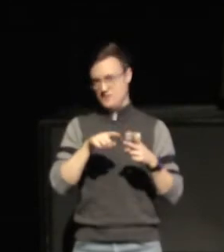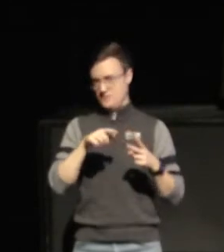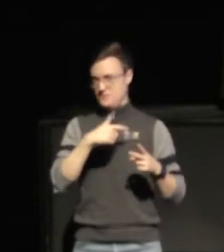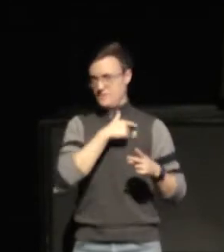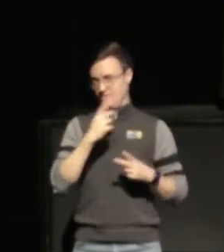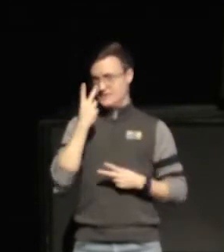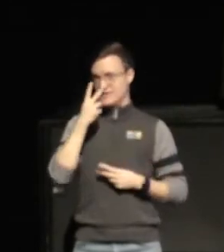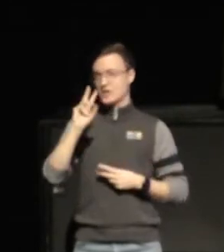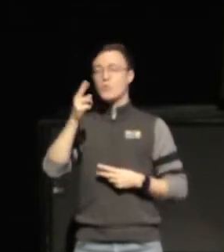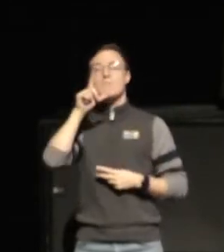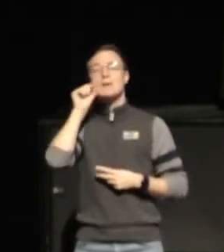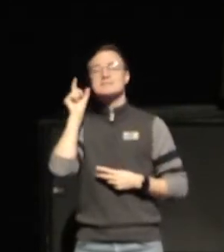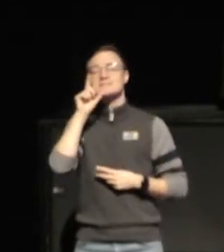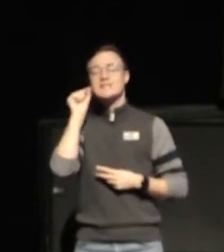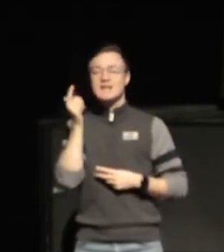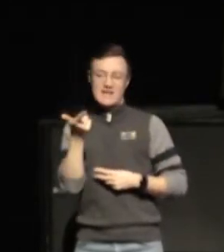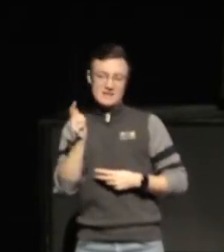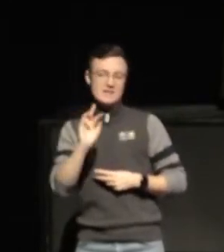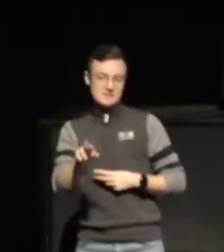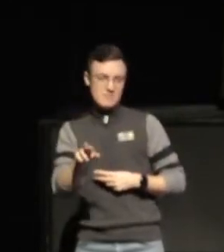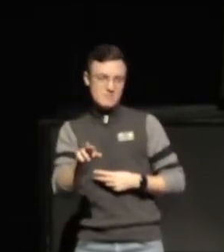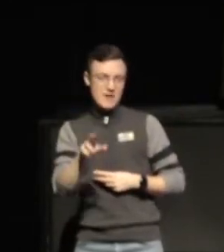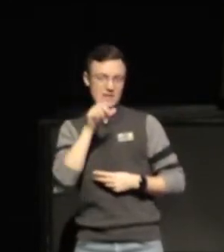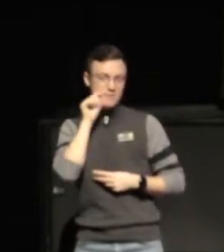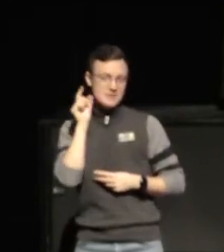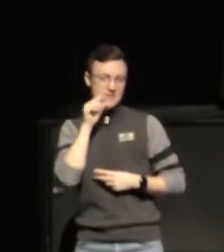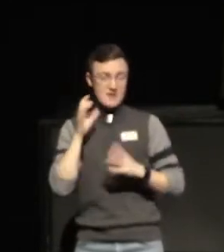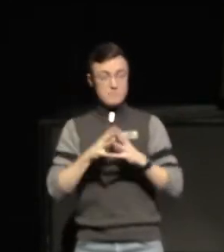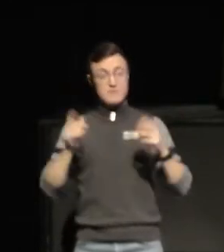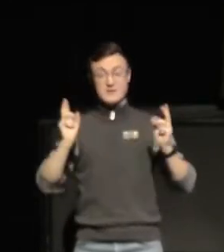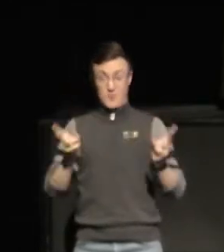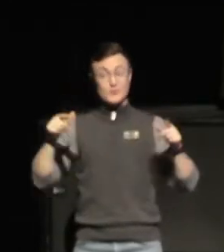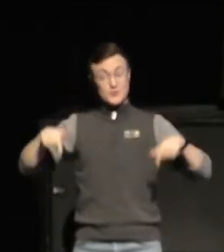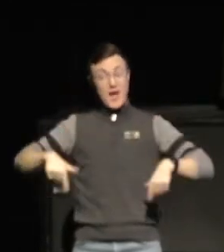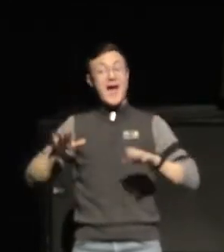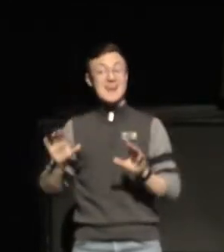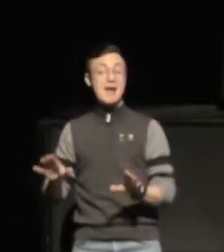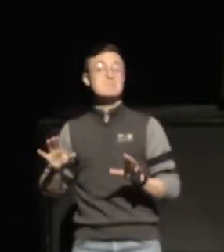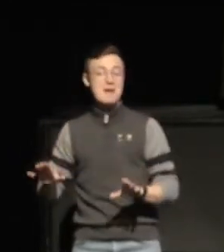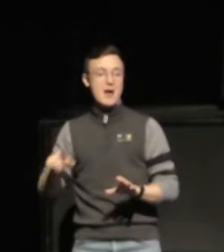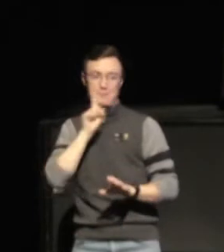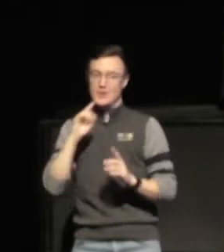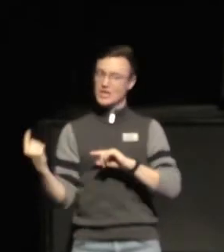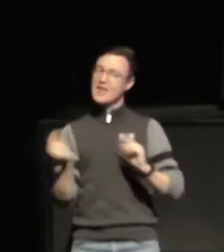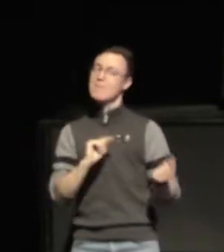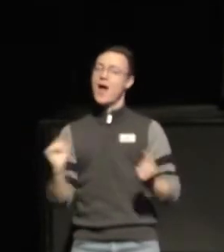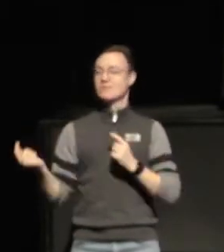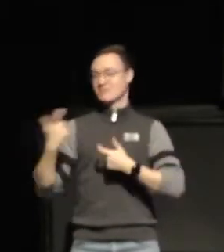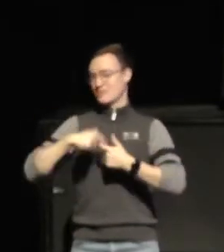now in Brazil, for example, but also here at home, right? Yeah.